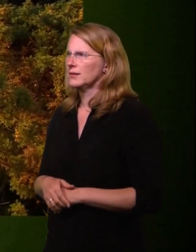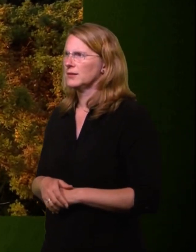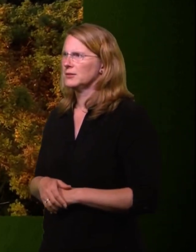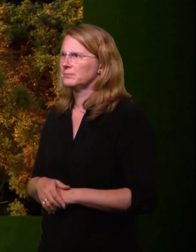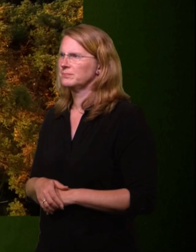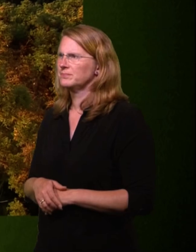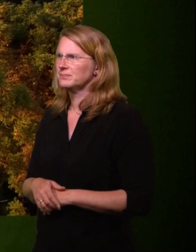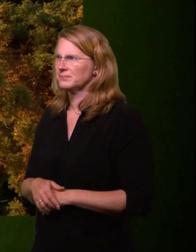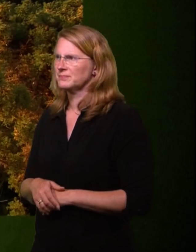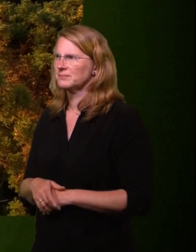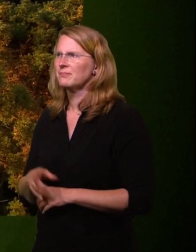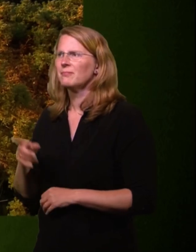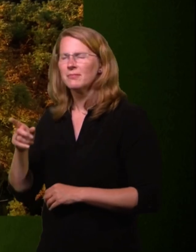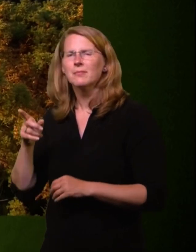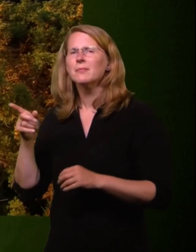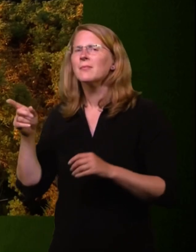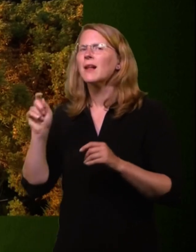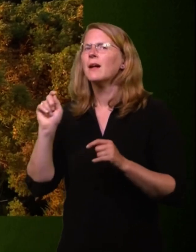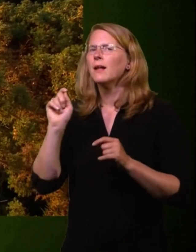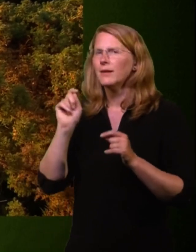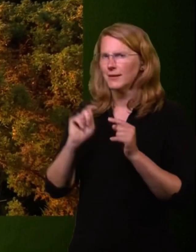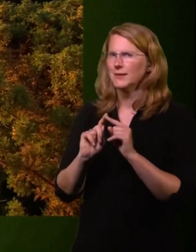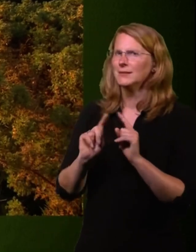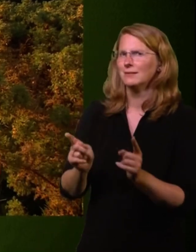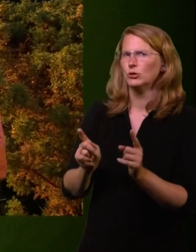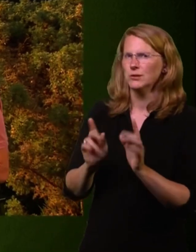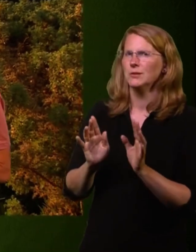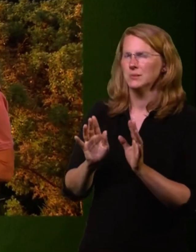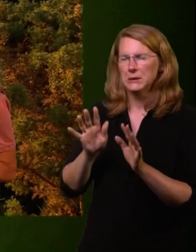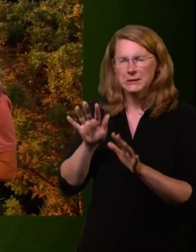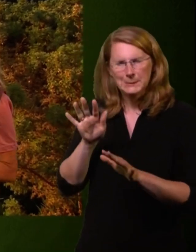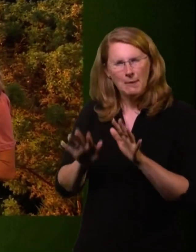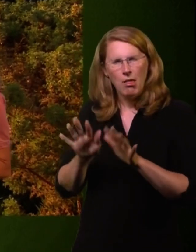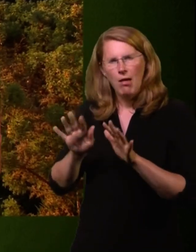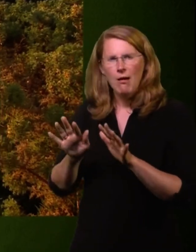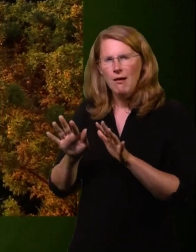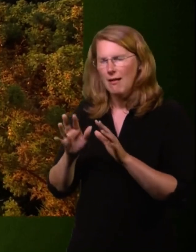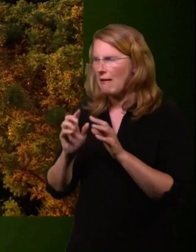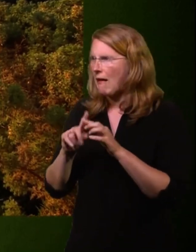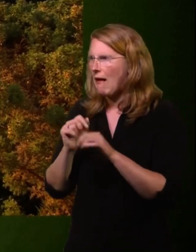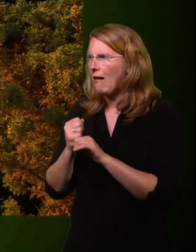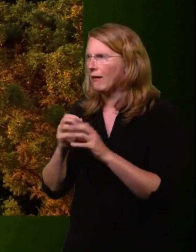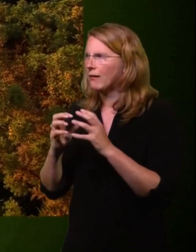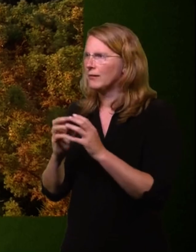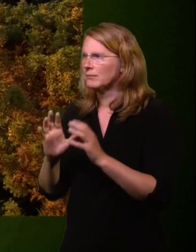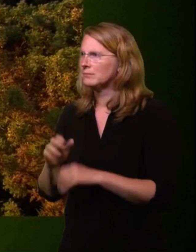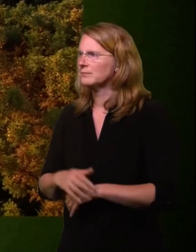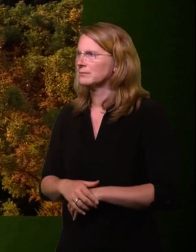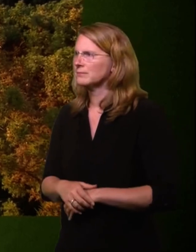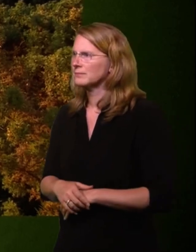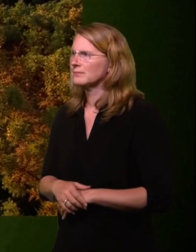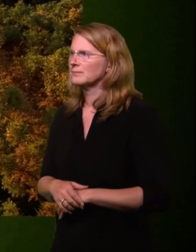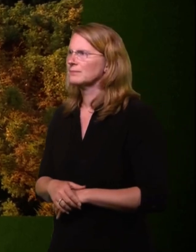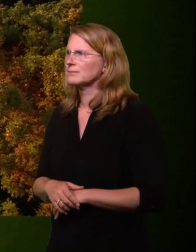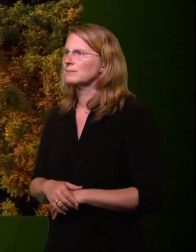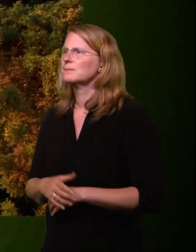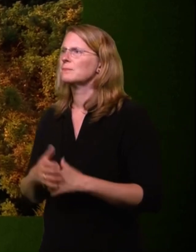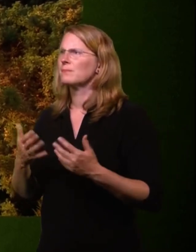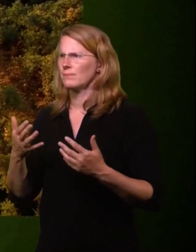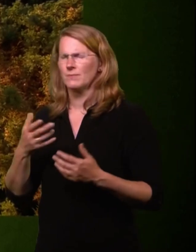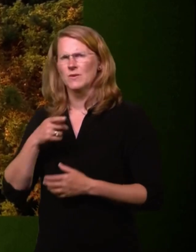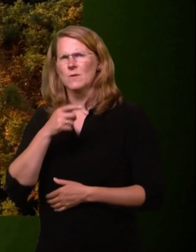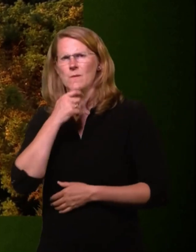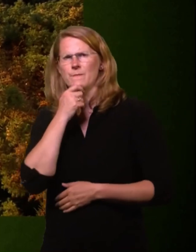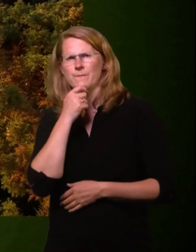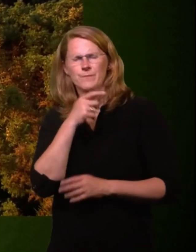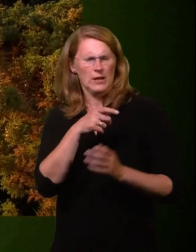it. A little bit of difference, but similar enough. Yeah. So how do the reed warblers in this case, or the host, when